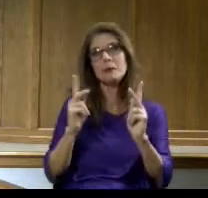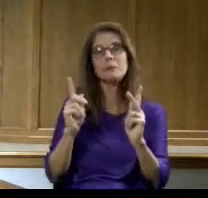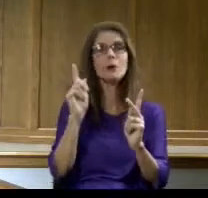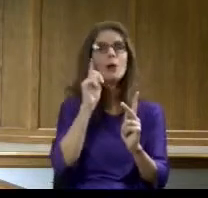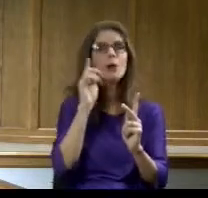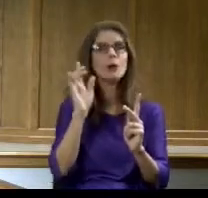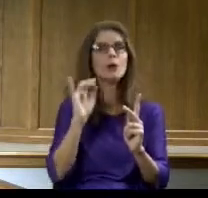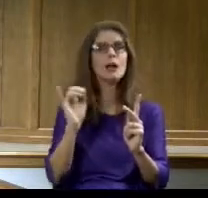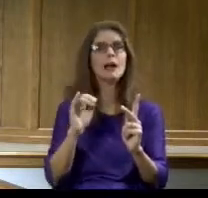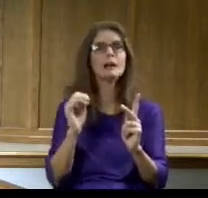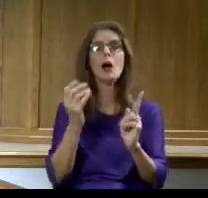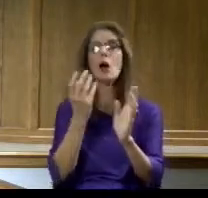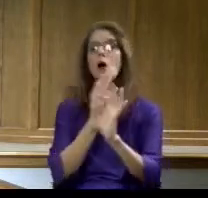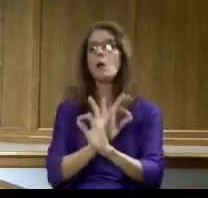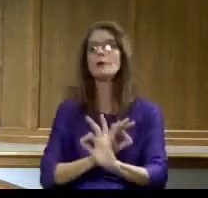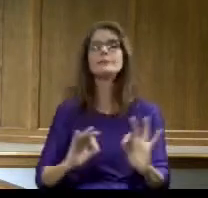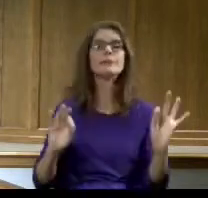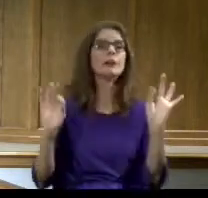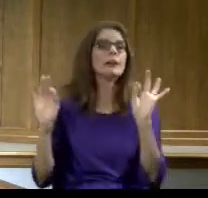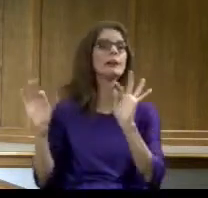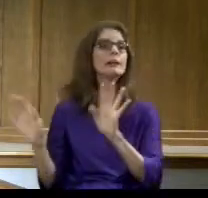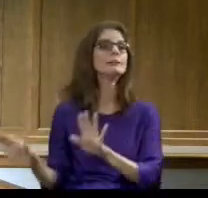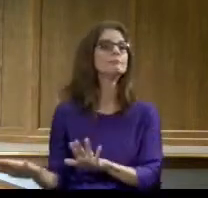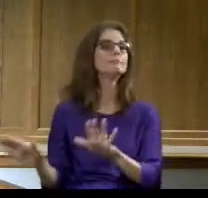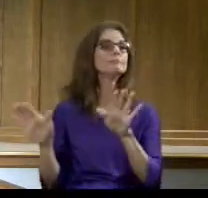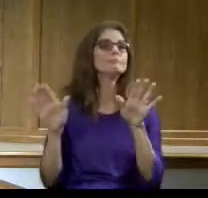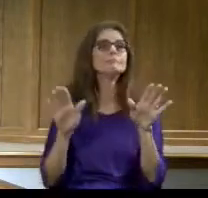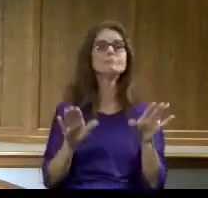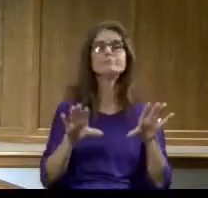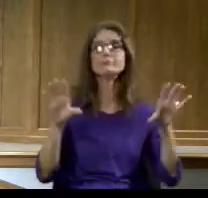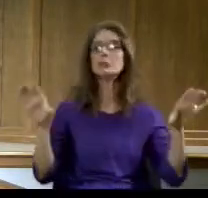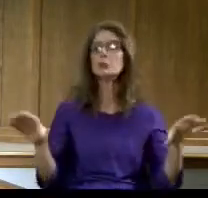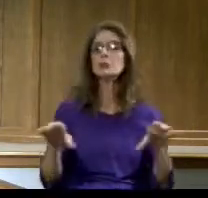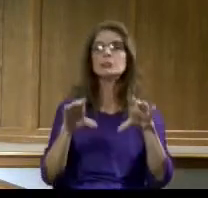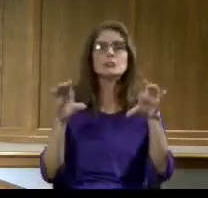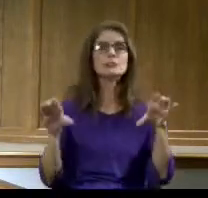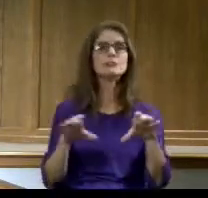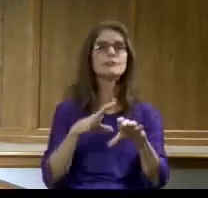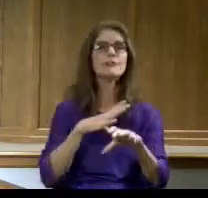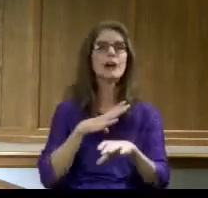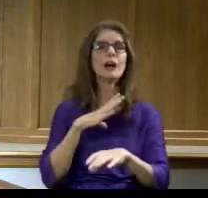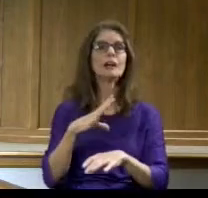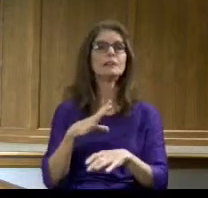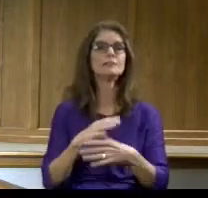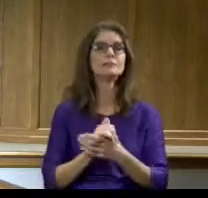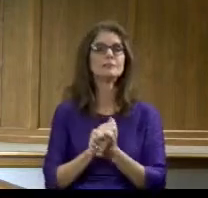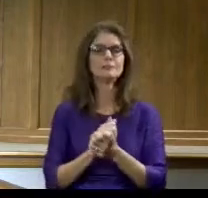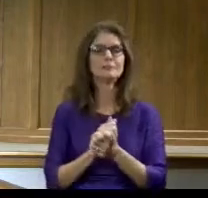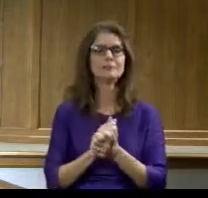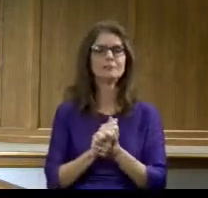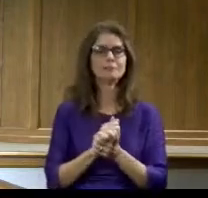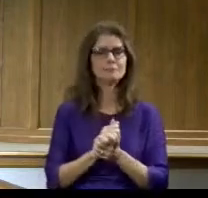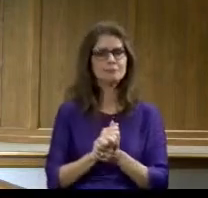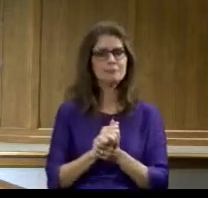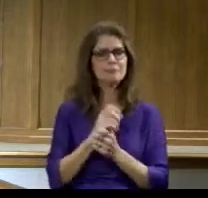they go on amassing wealth. Notice the line in verse